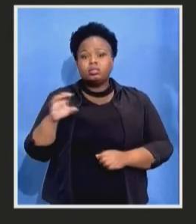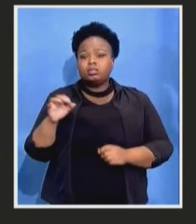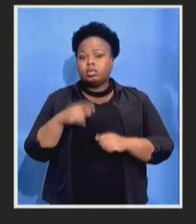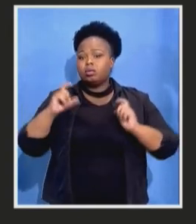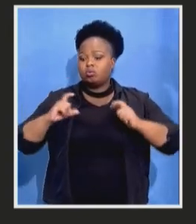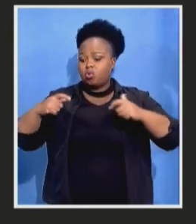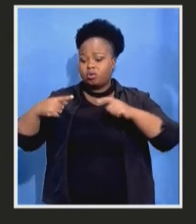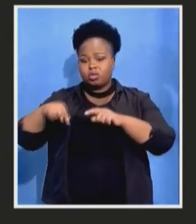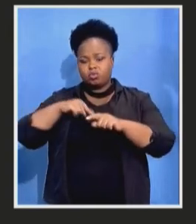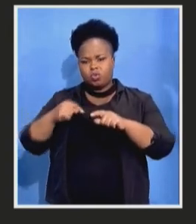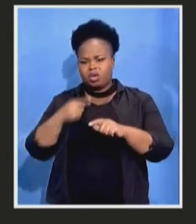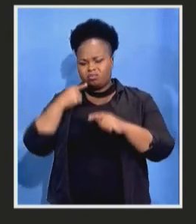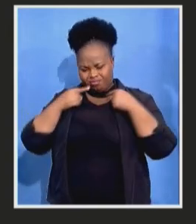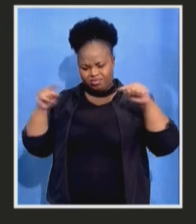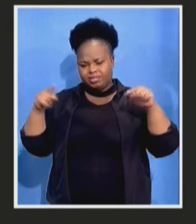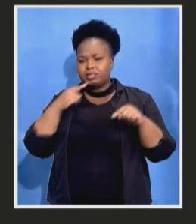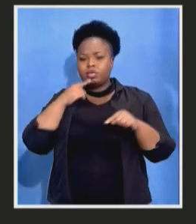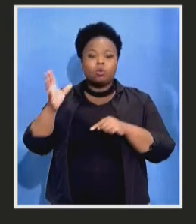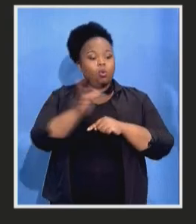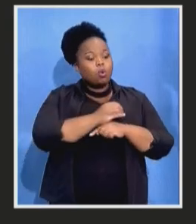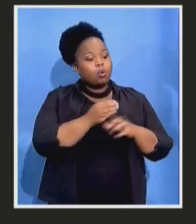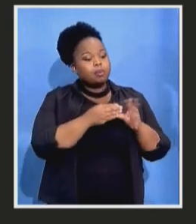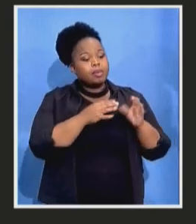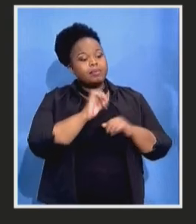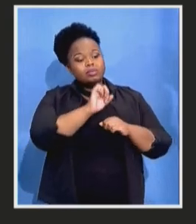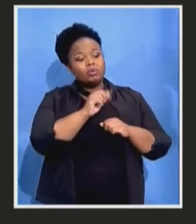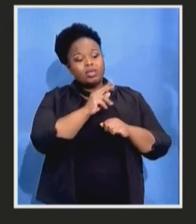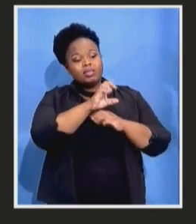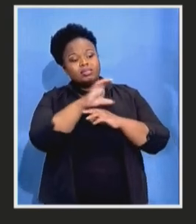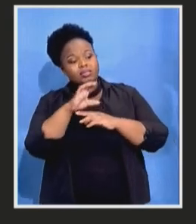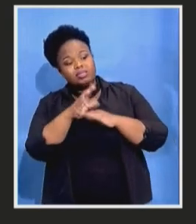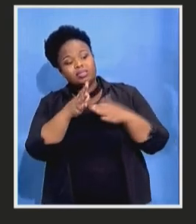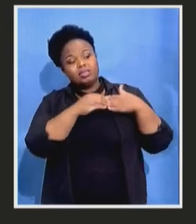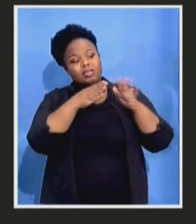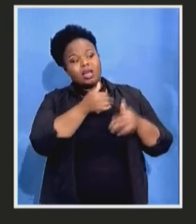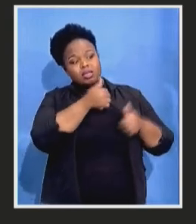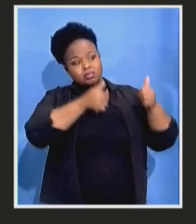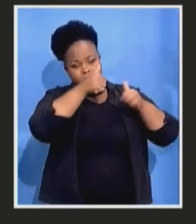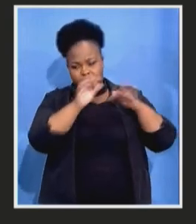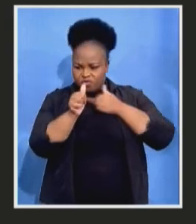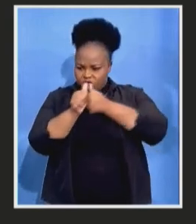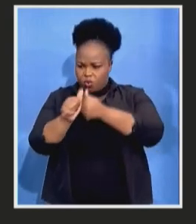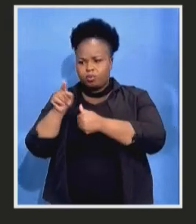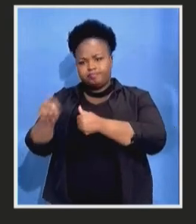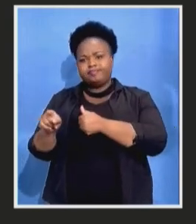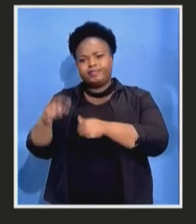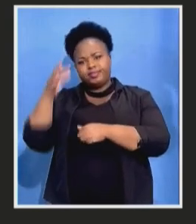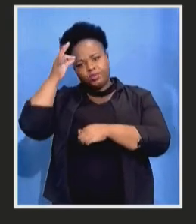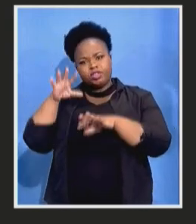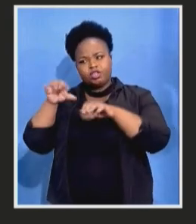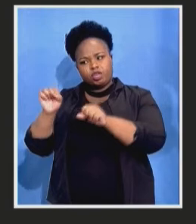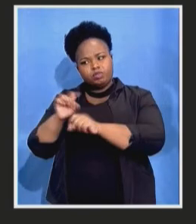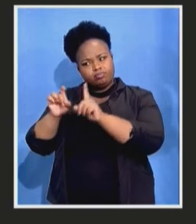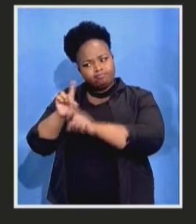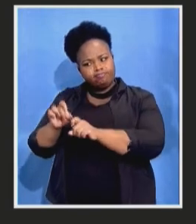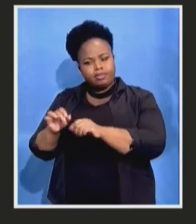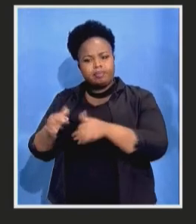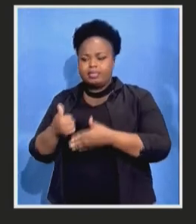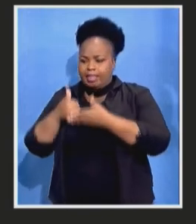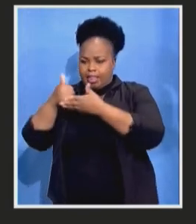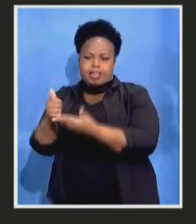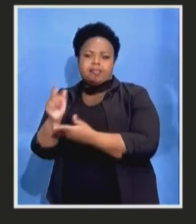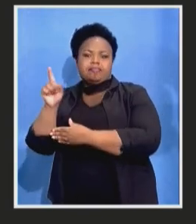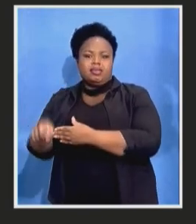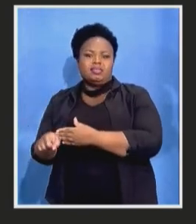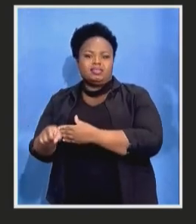members and leaders of the party must comply and must assist and desist from attacking the